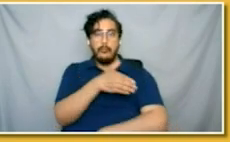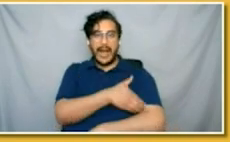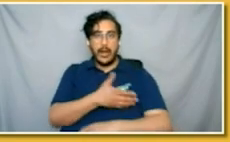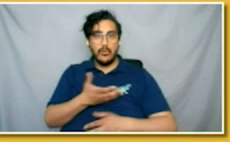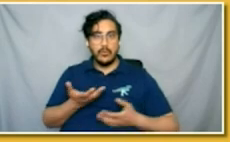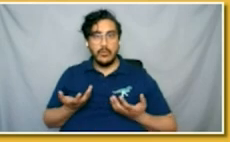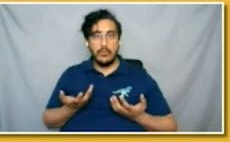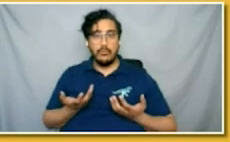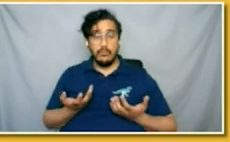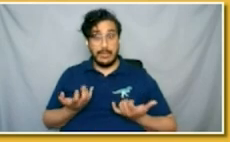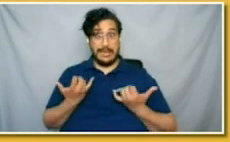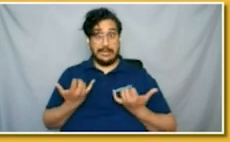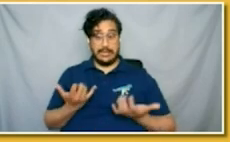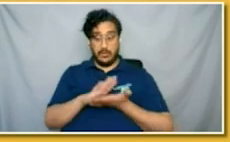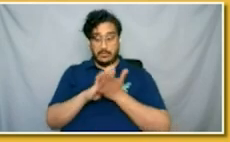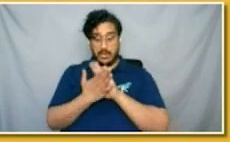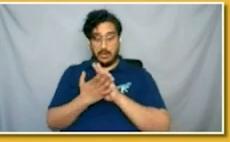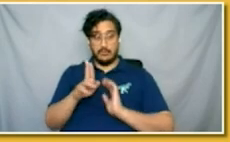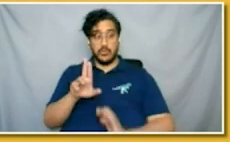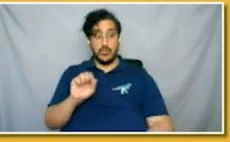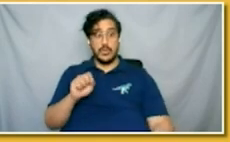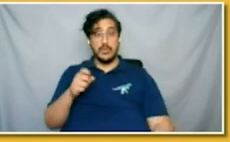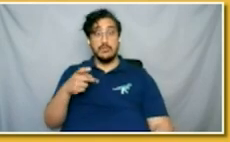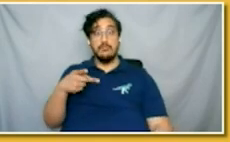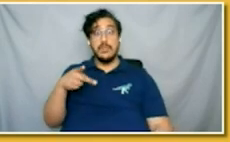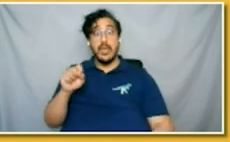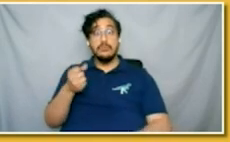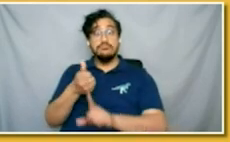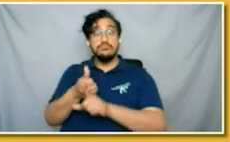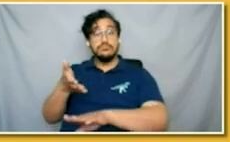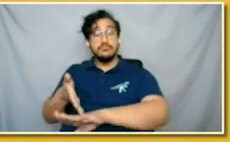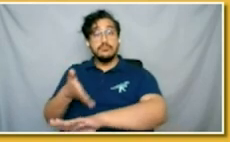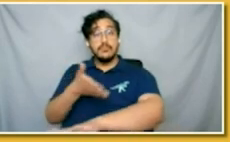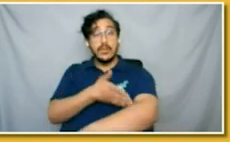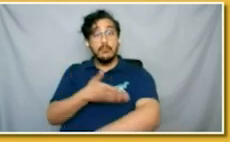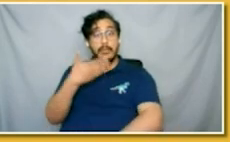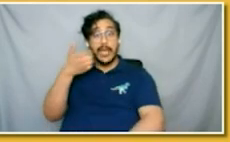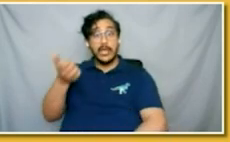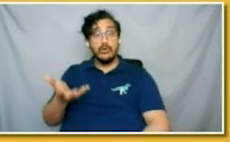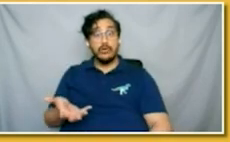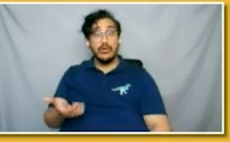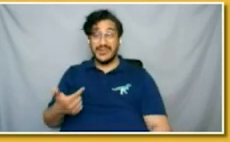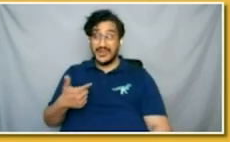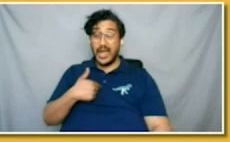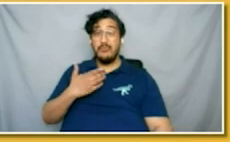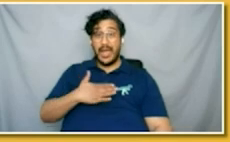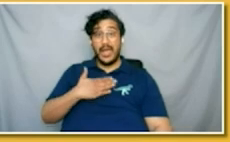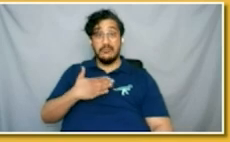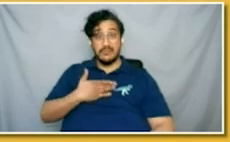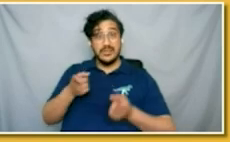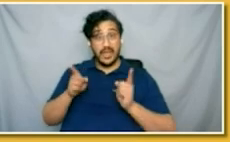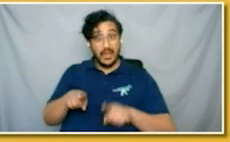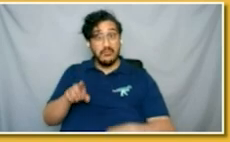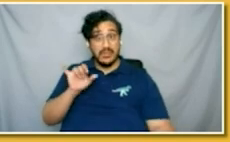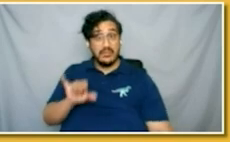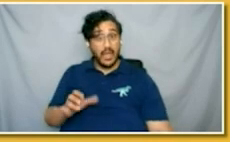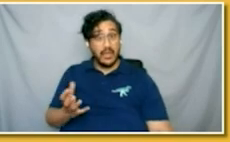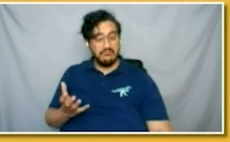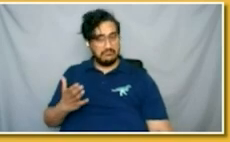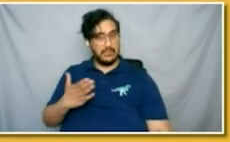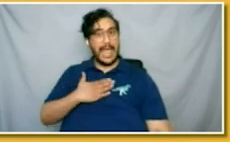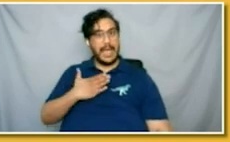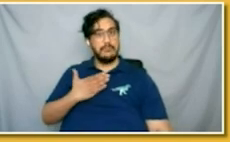way better. And I'm so glad that they did that, and I'm so glad that we have strong unions in the United States Postal